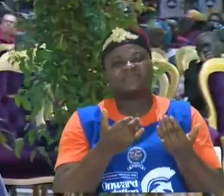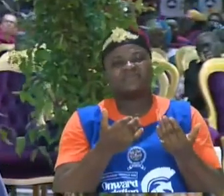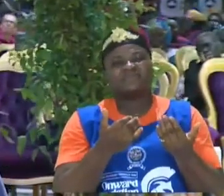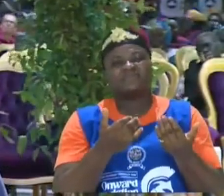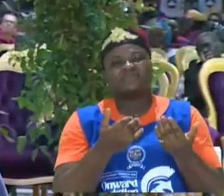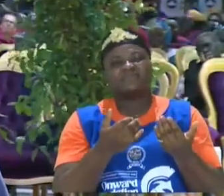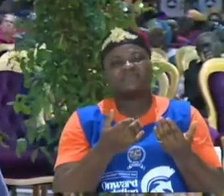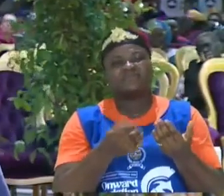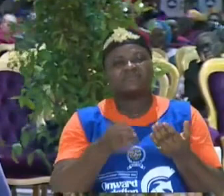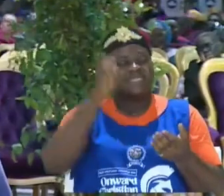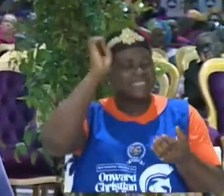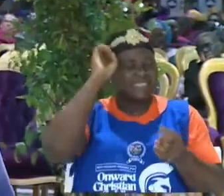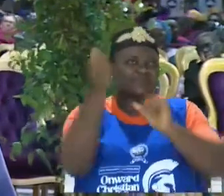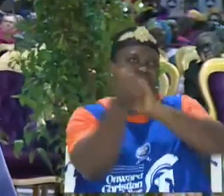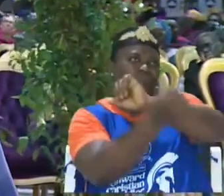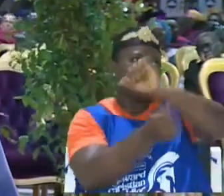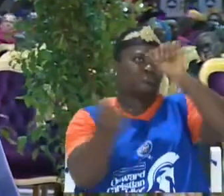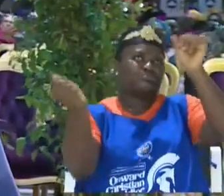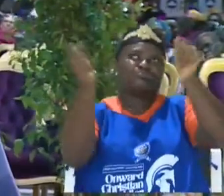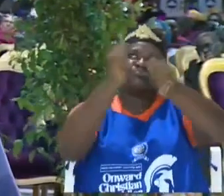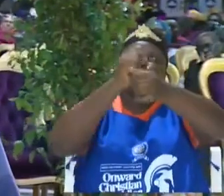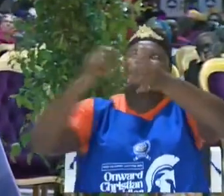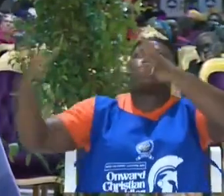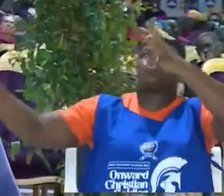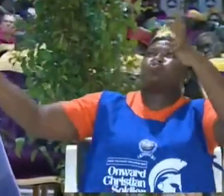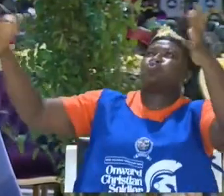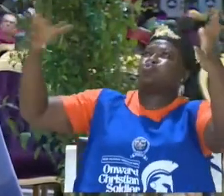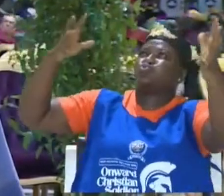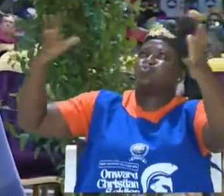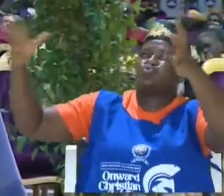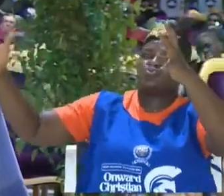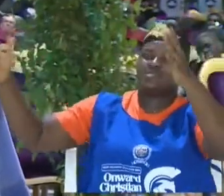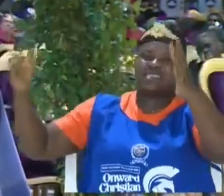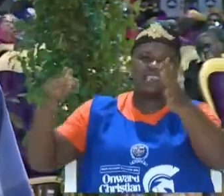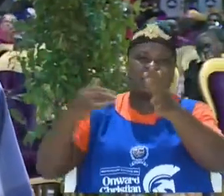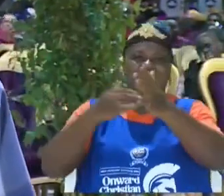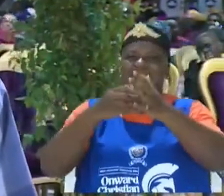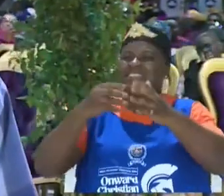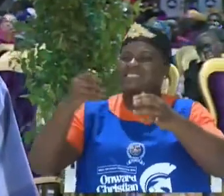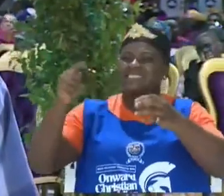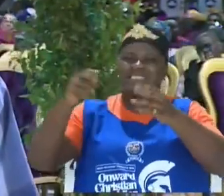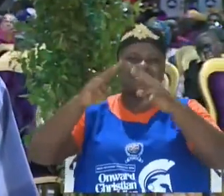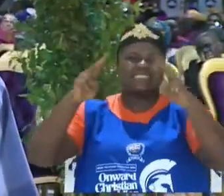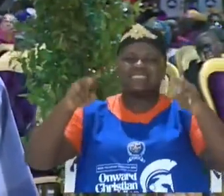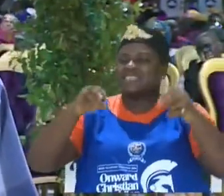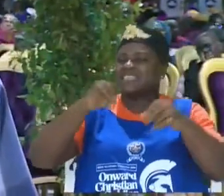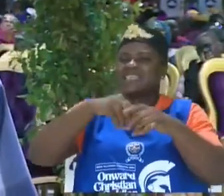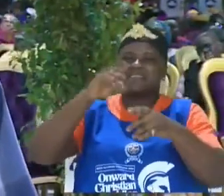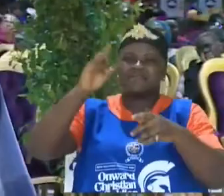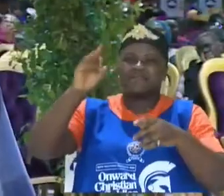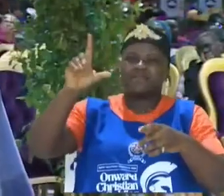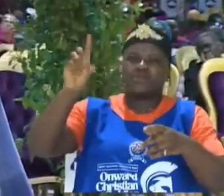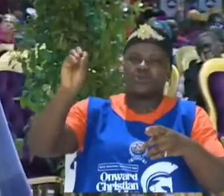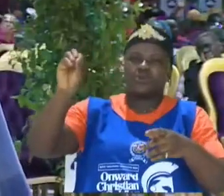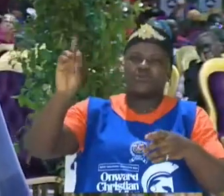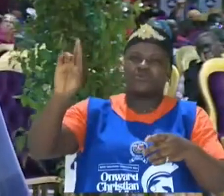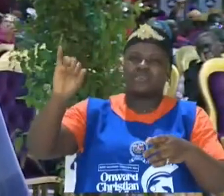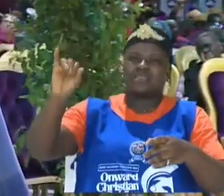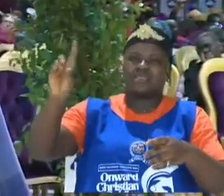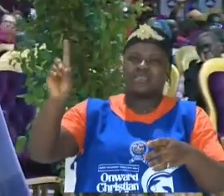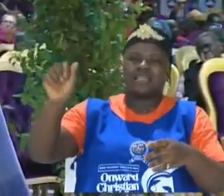He diverted the storm over the city of Gainesville in Florida. And here I am today, giving